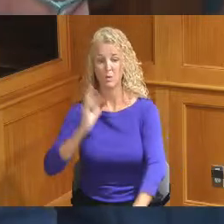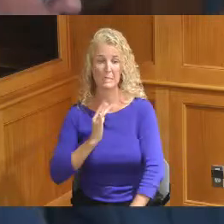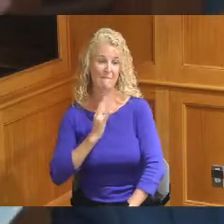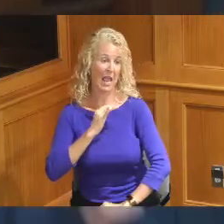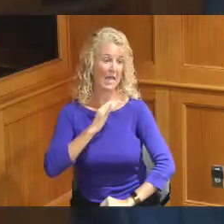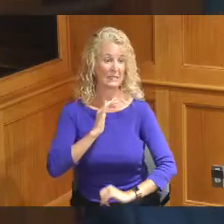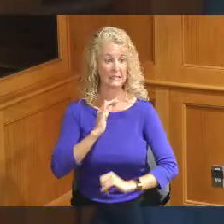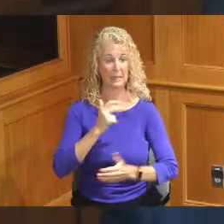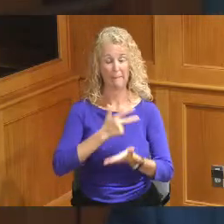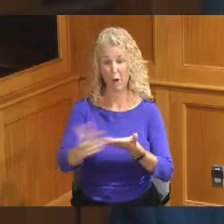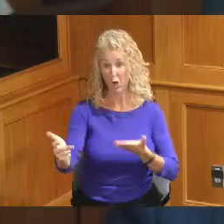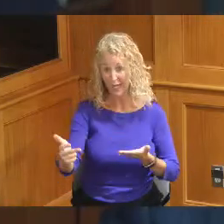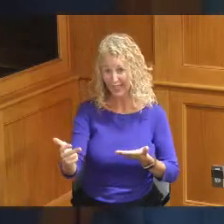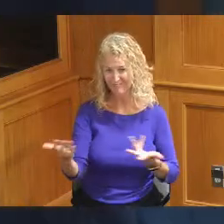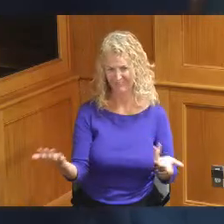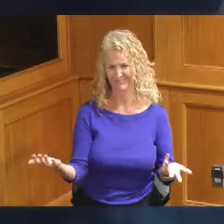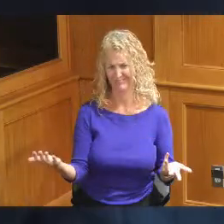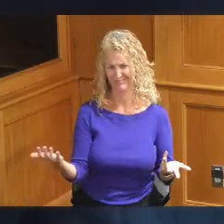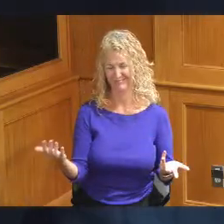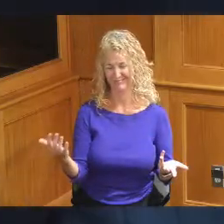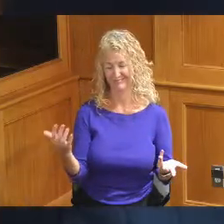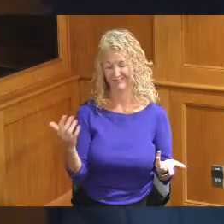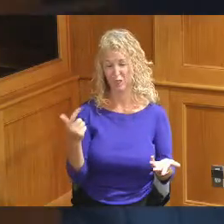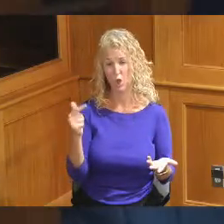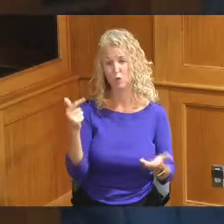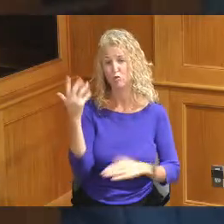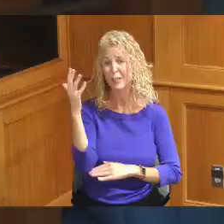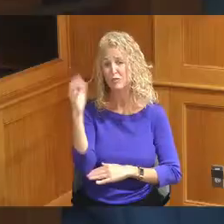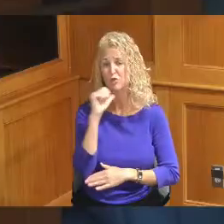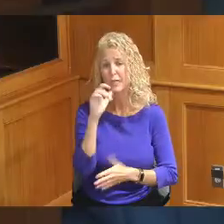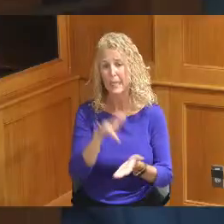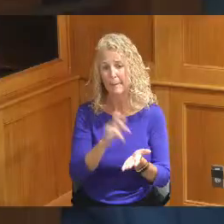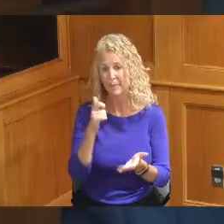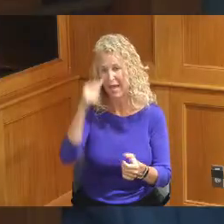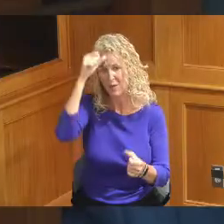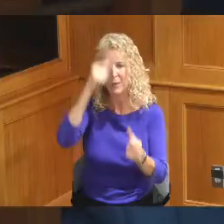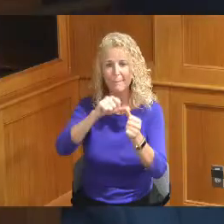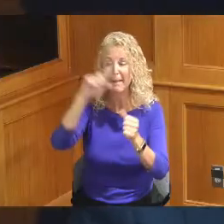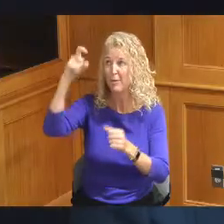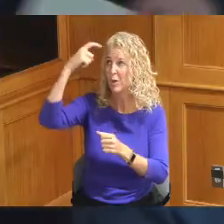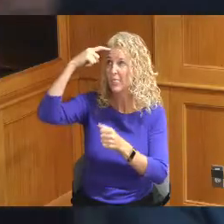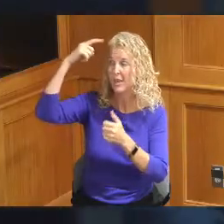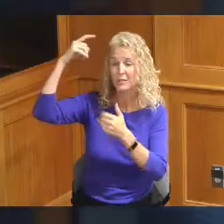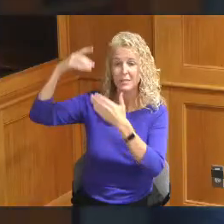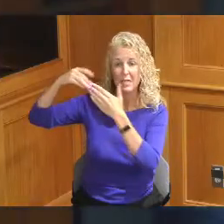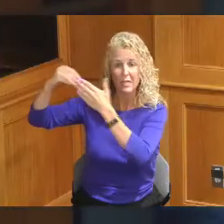for green, but green does not make money. I remember even the governor, we were showing him some